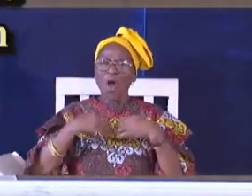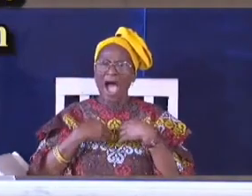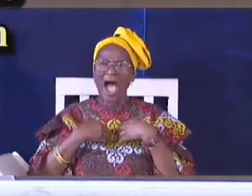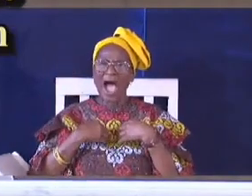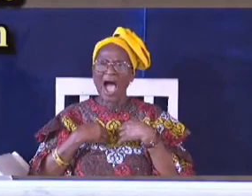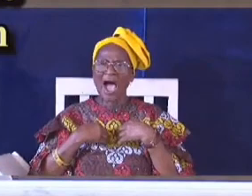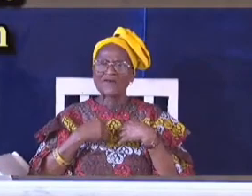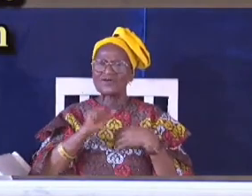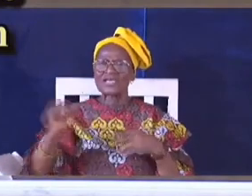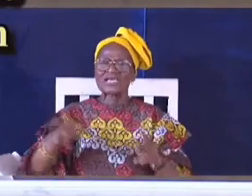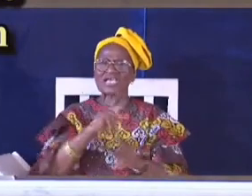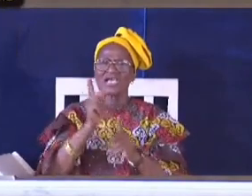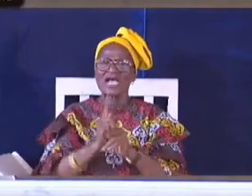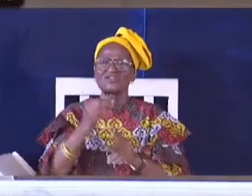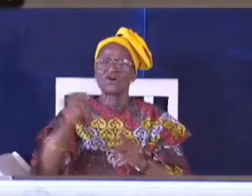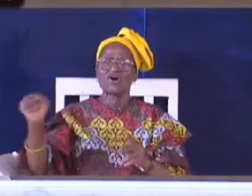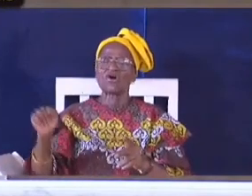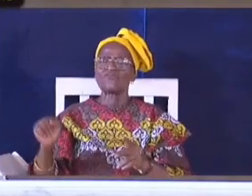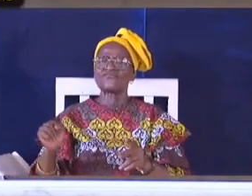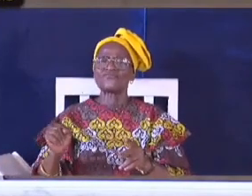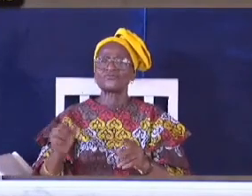a kind of supernatural power.